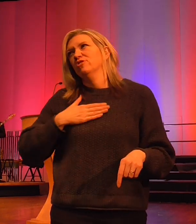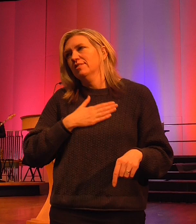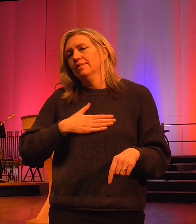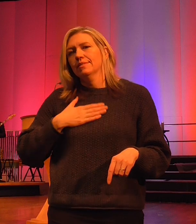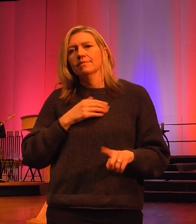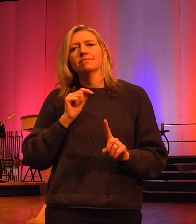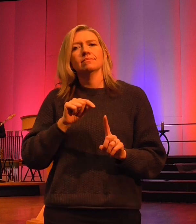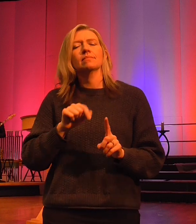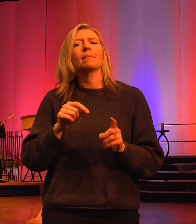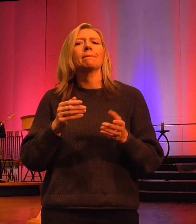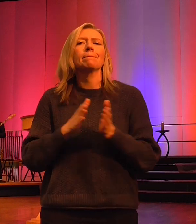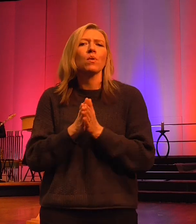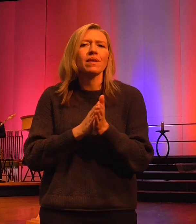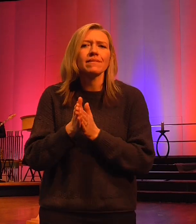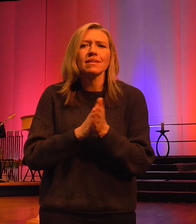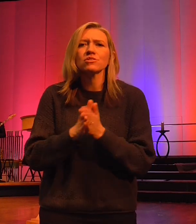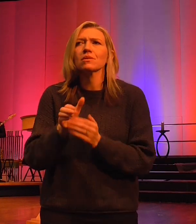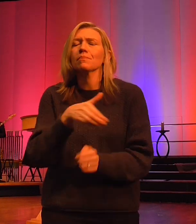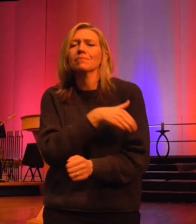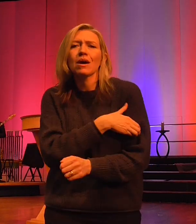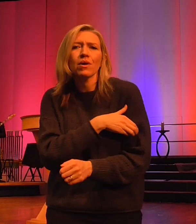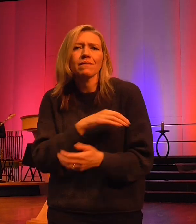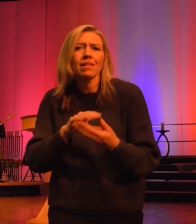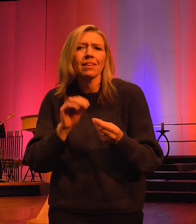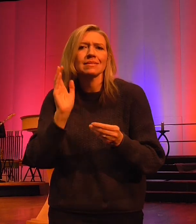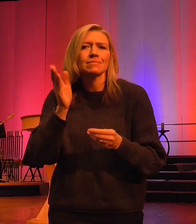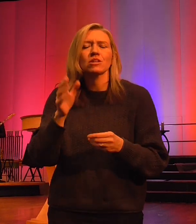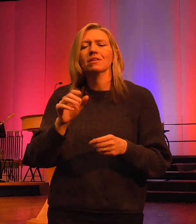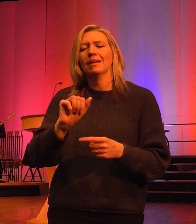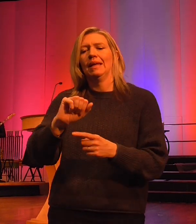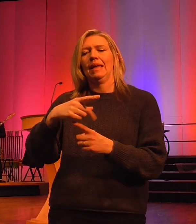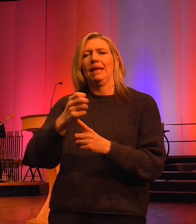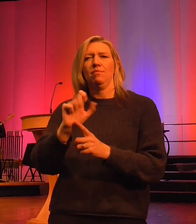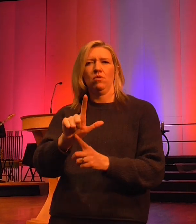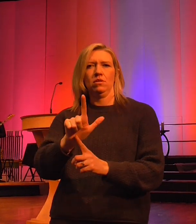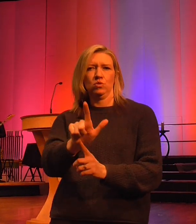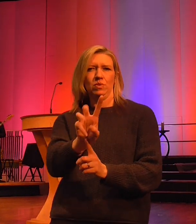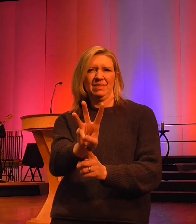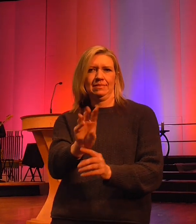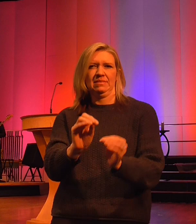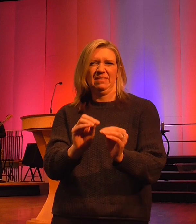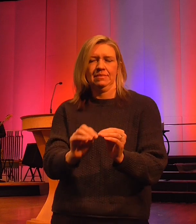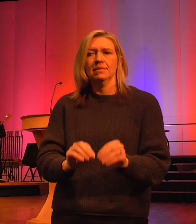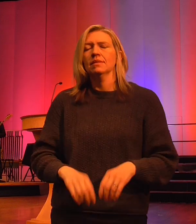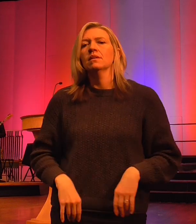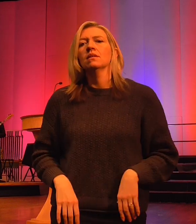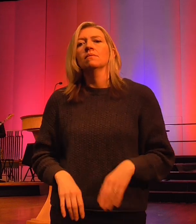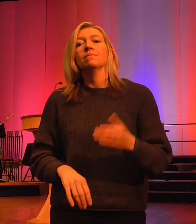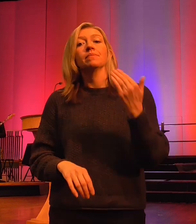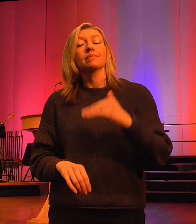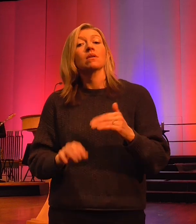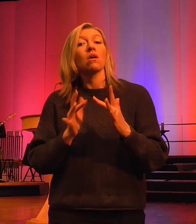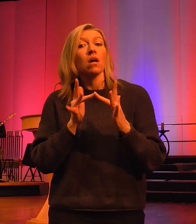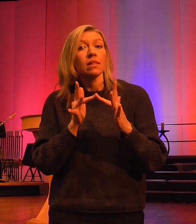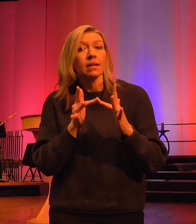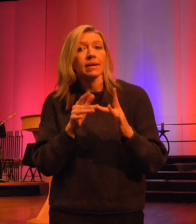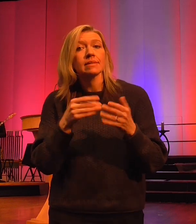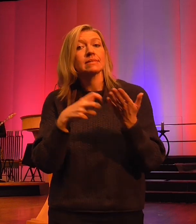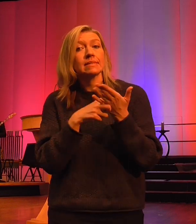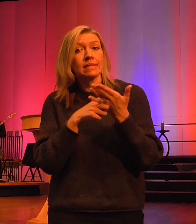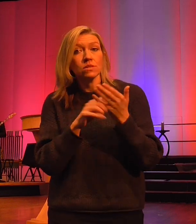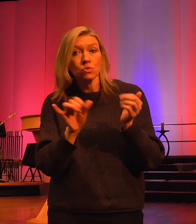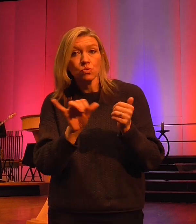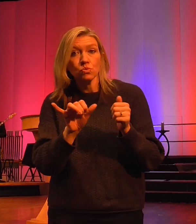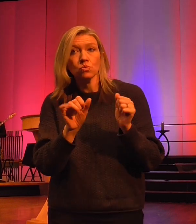a motivational, powerful speaker to support our lives. We want as many people as can be here. And there's an online ticket, too, that